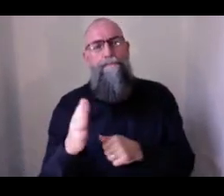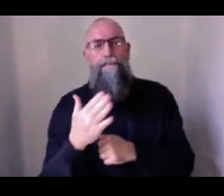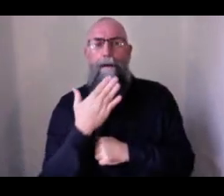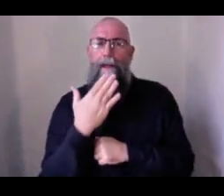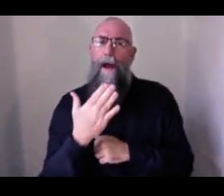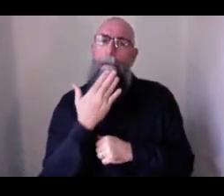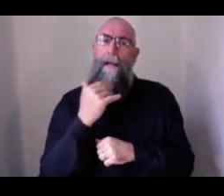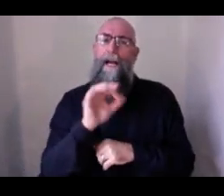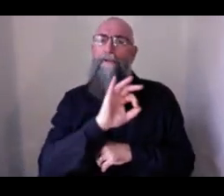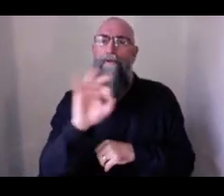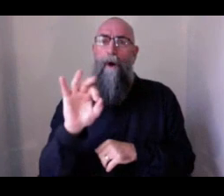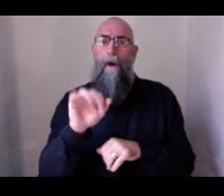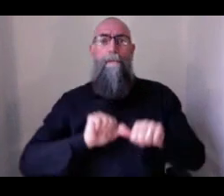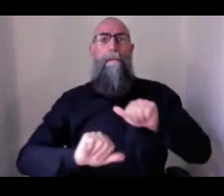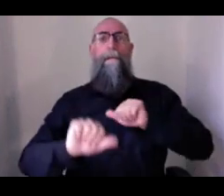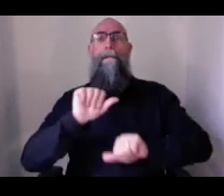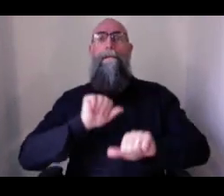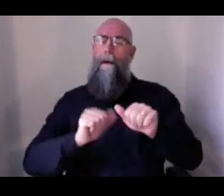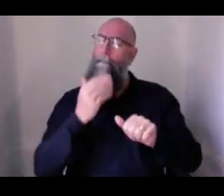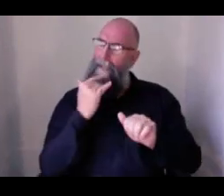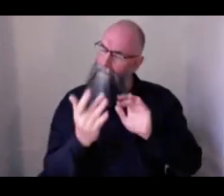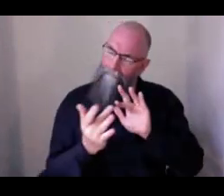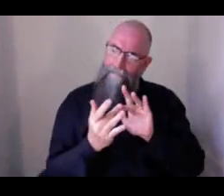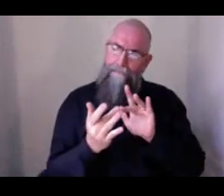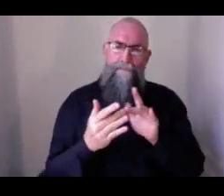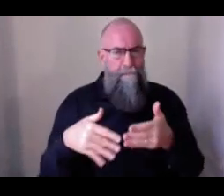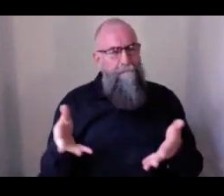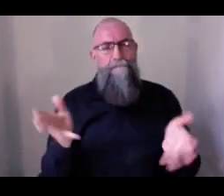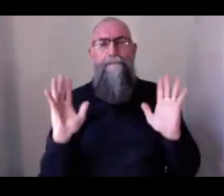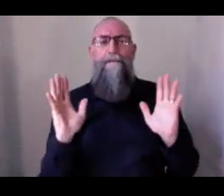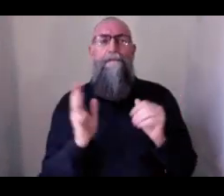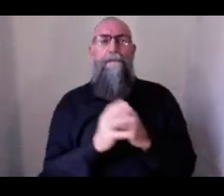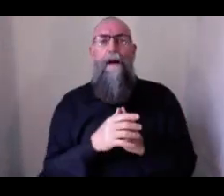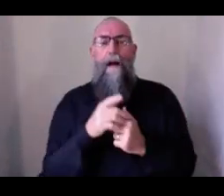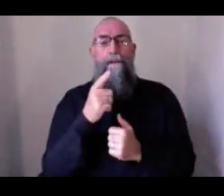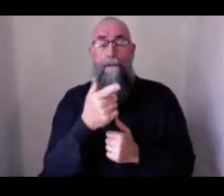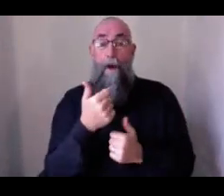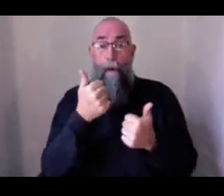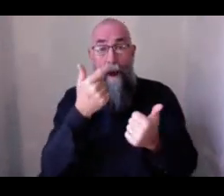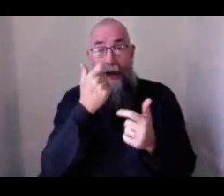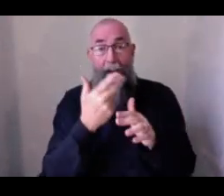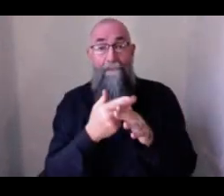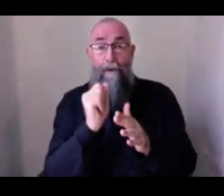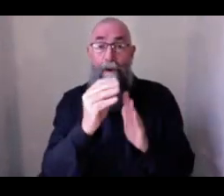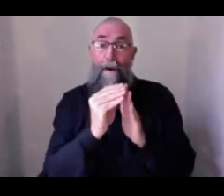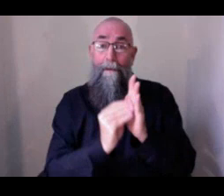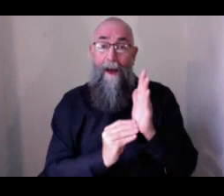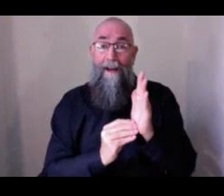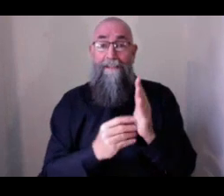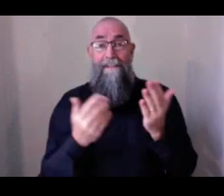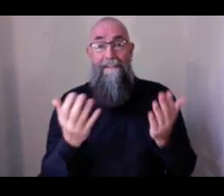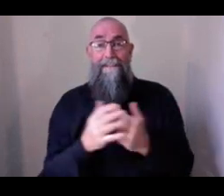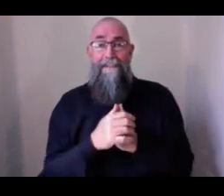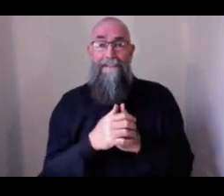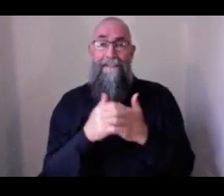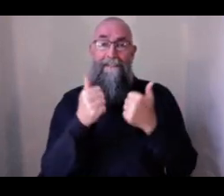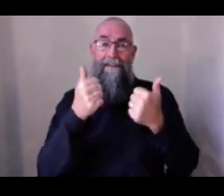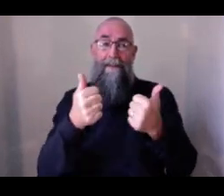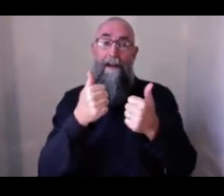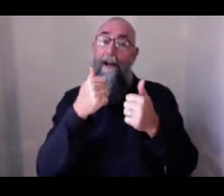be in contact. And yeah, good luck with your applications. Good luck. Power to